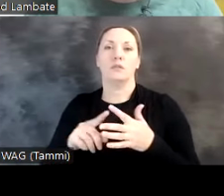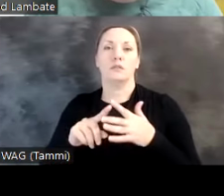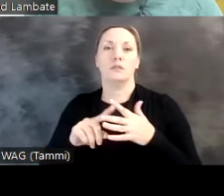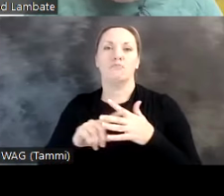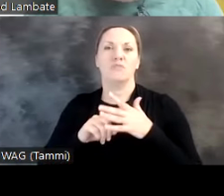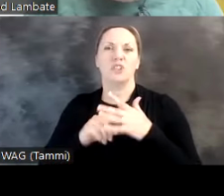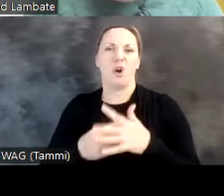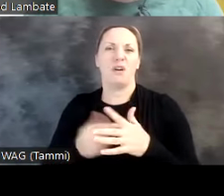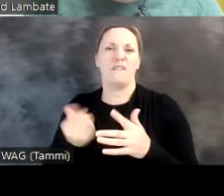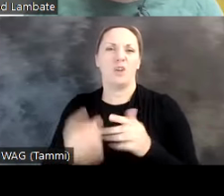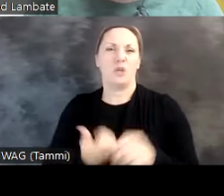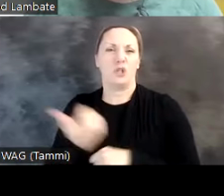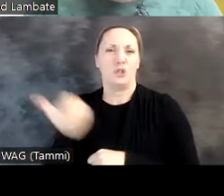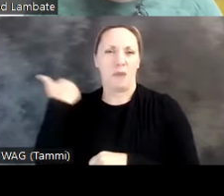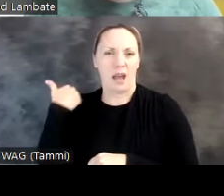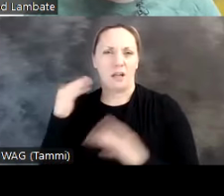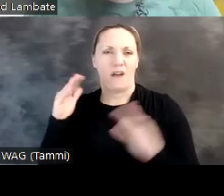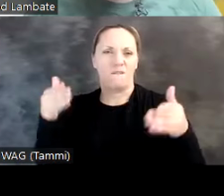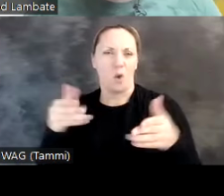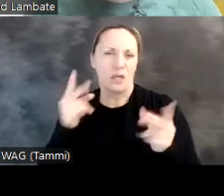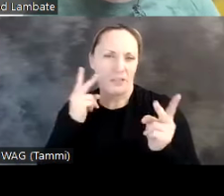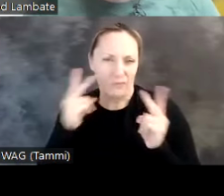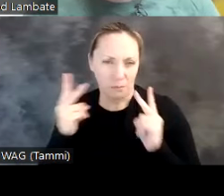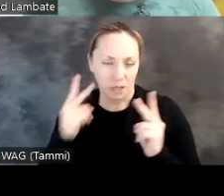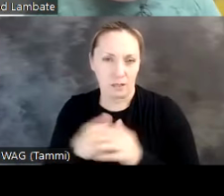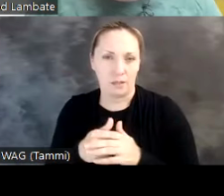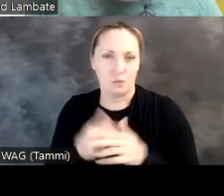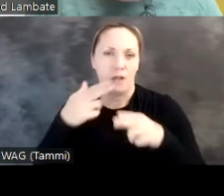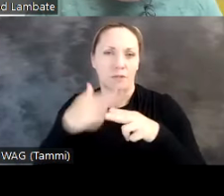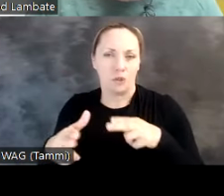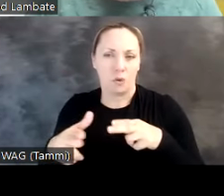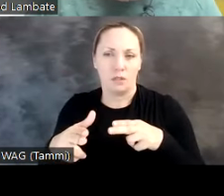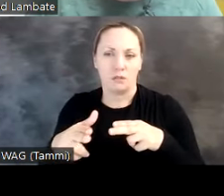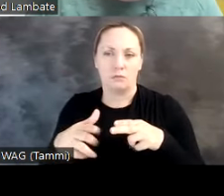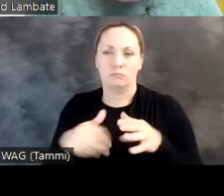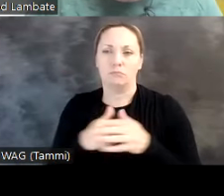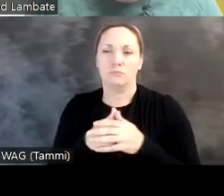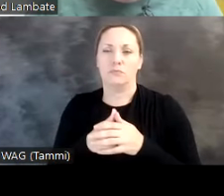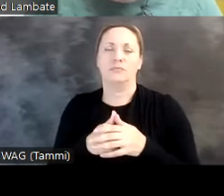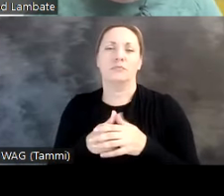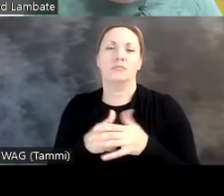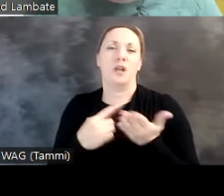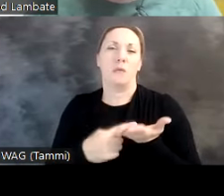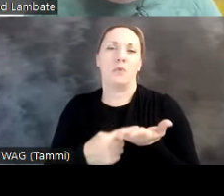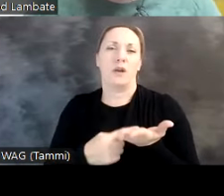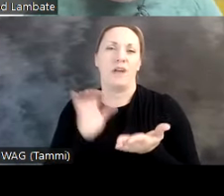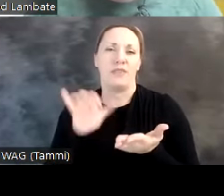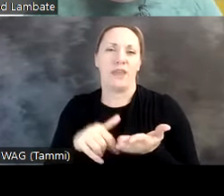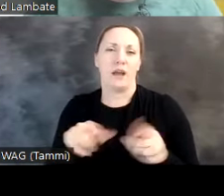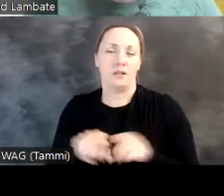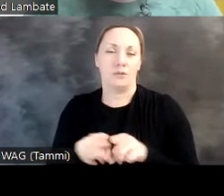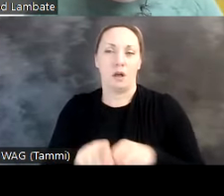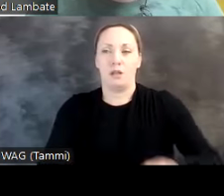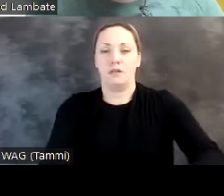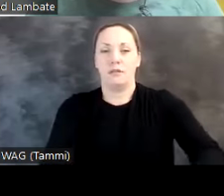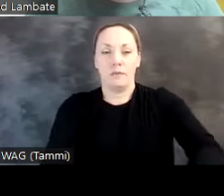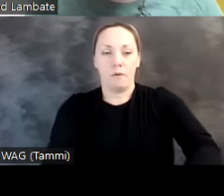back, which is focus visible. We'll have a short I'll talk a brief about on that as well. Post